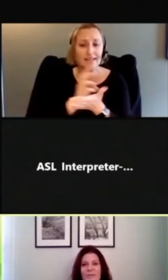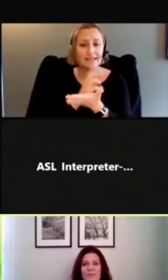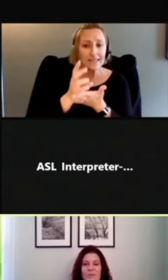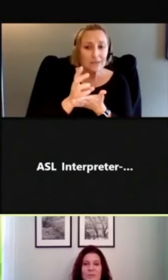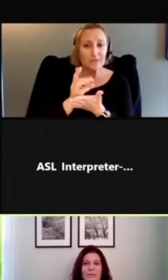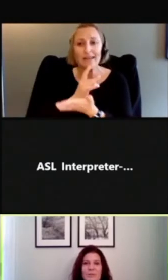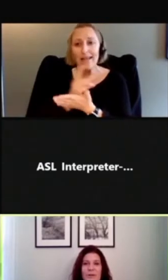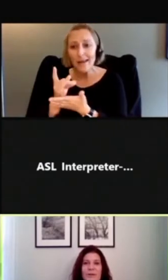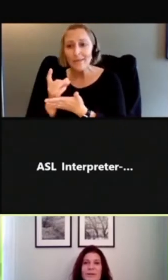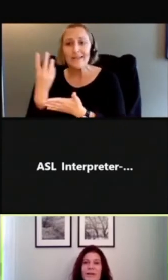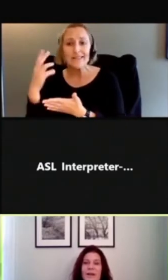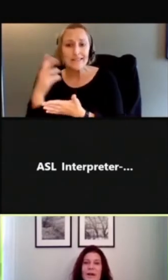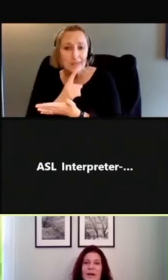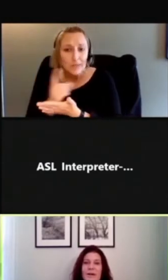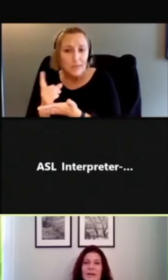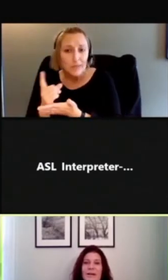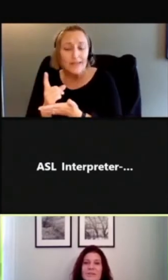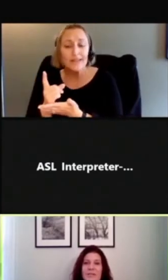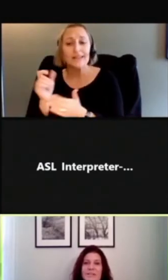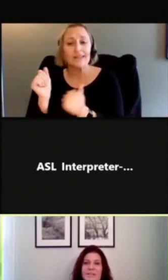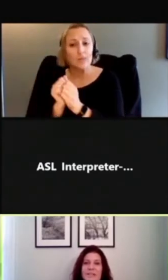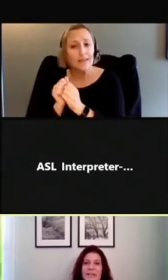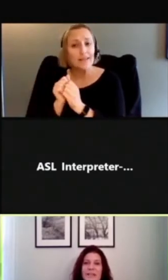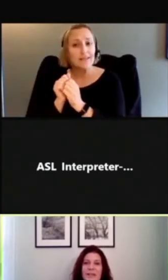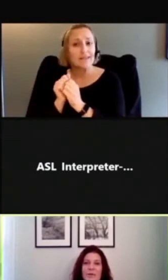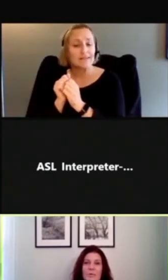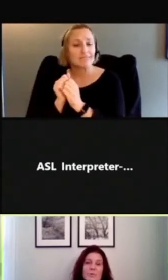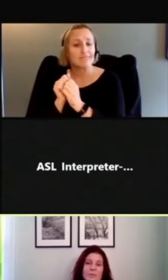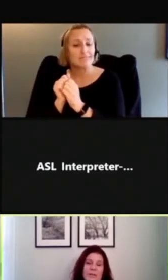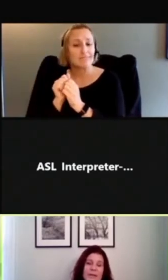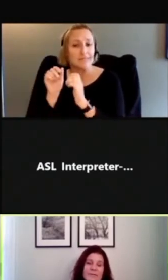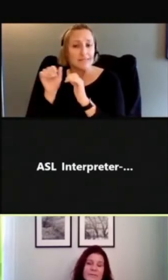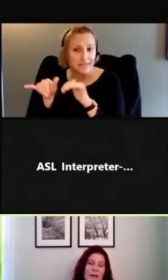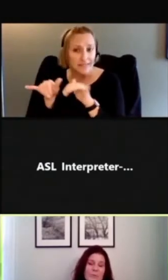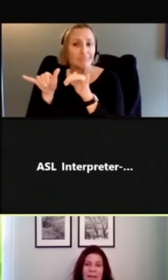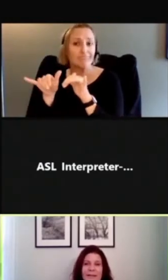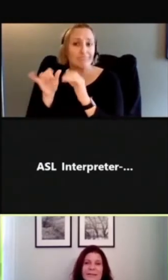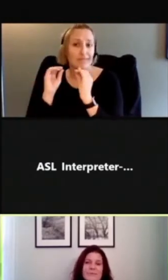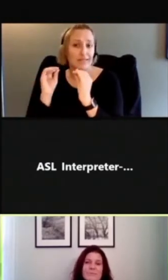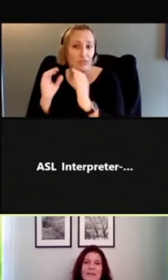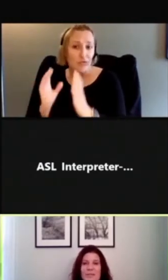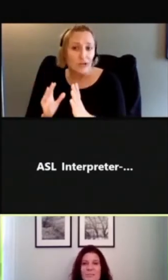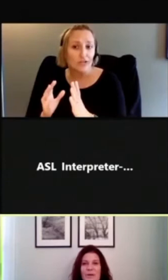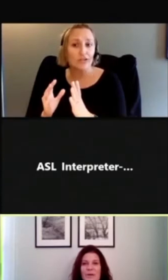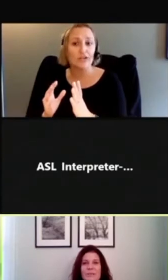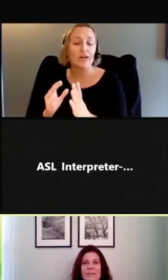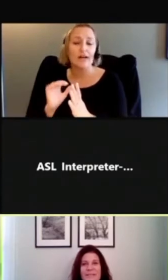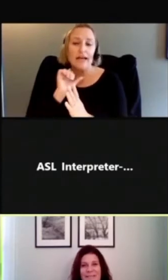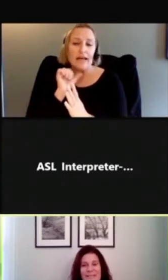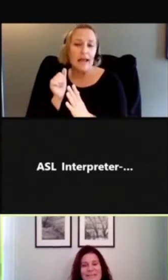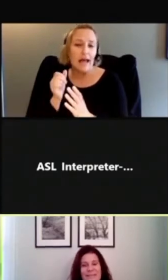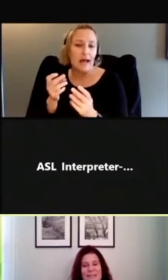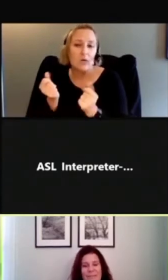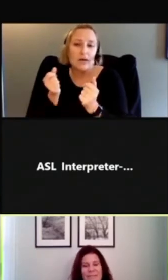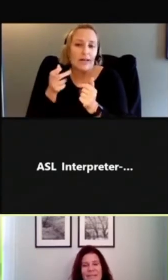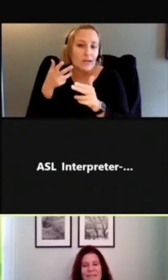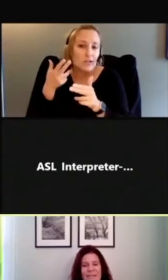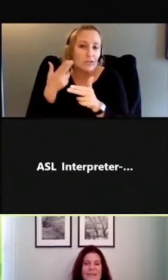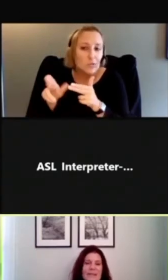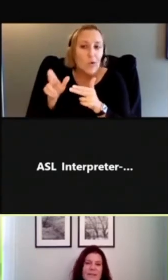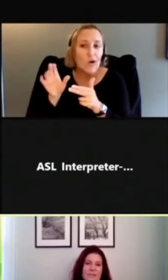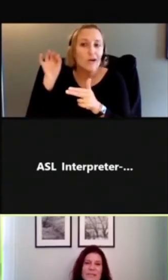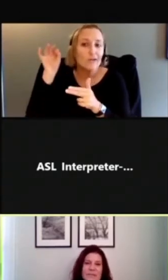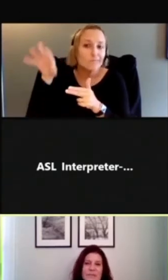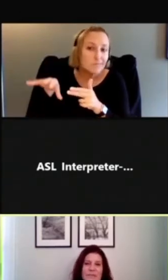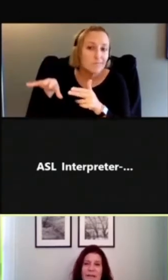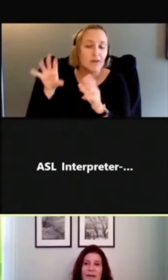great opportunity to really work on not just, kind of soundbite information, but really deep, digging